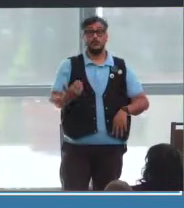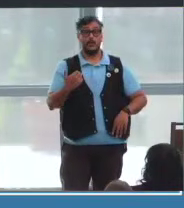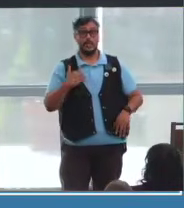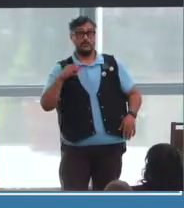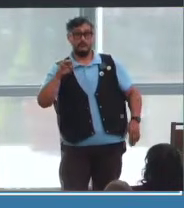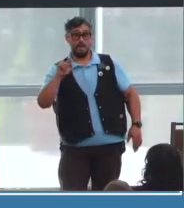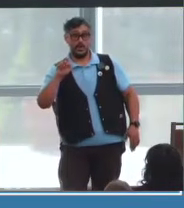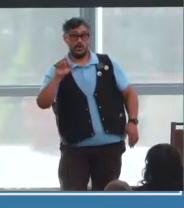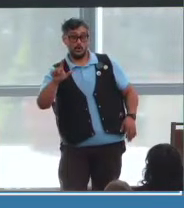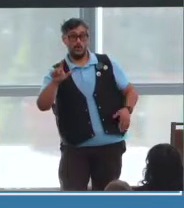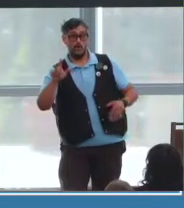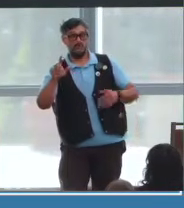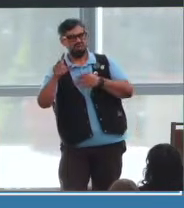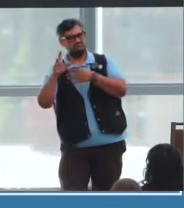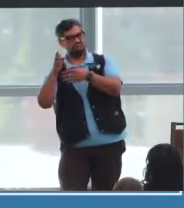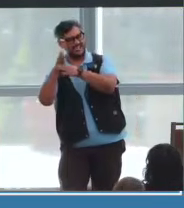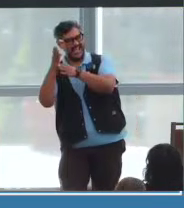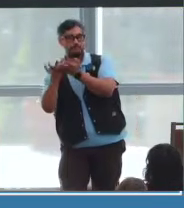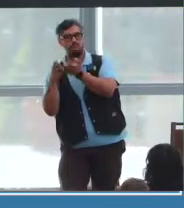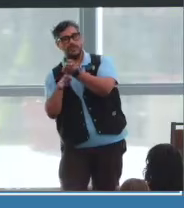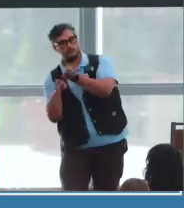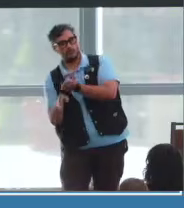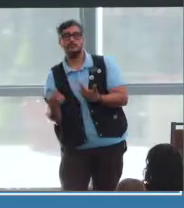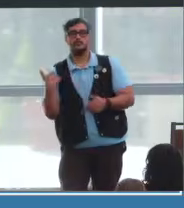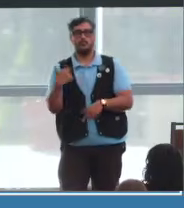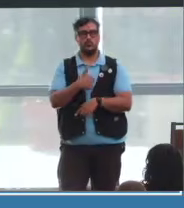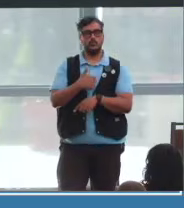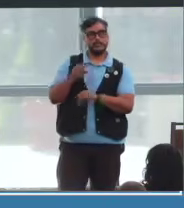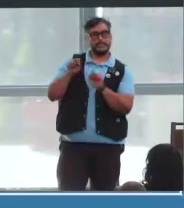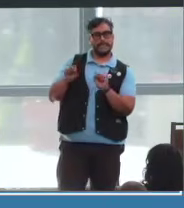molecular endotypes or subgroups, where we are able to